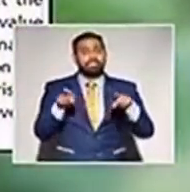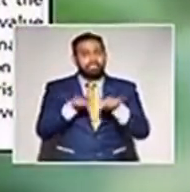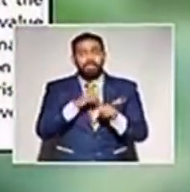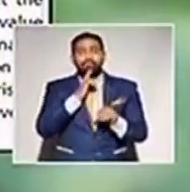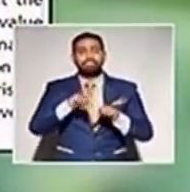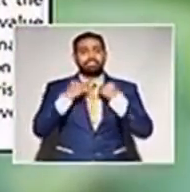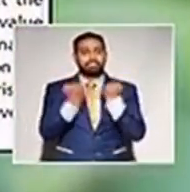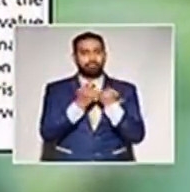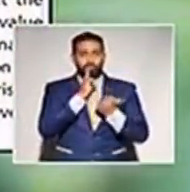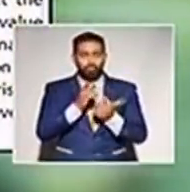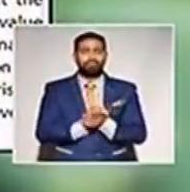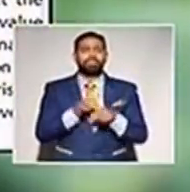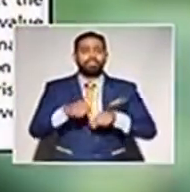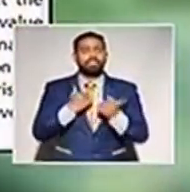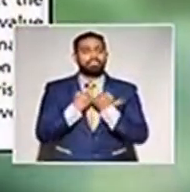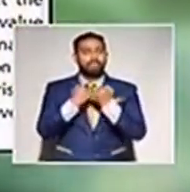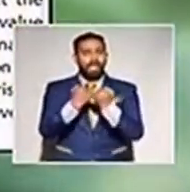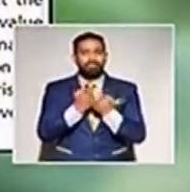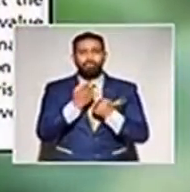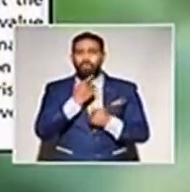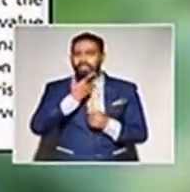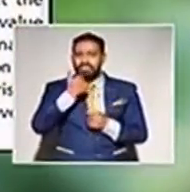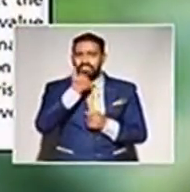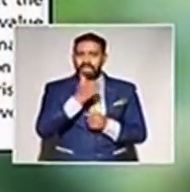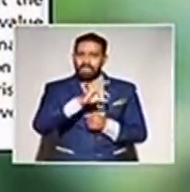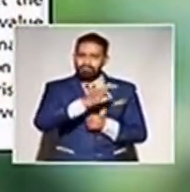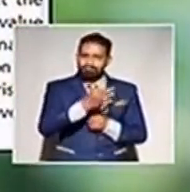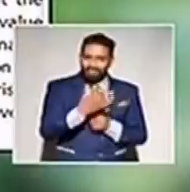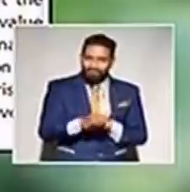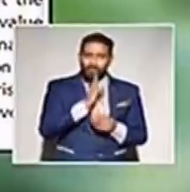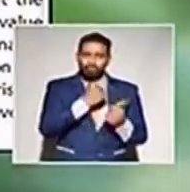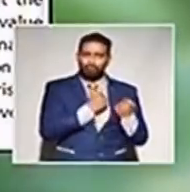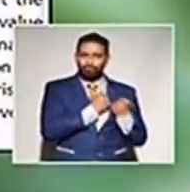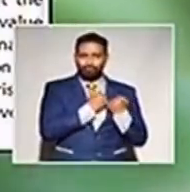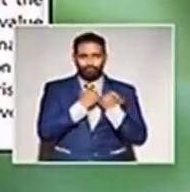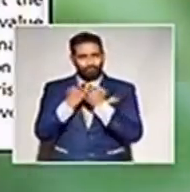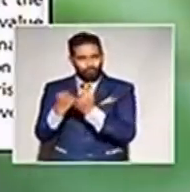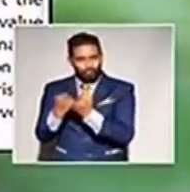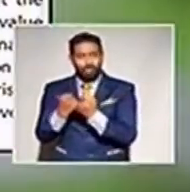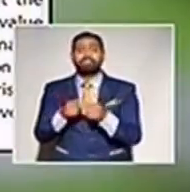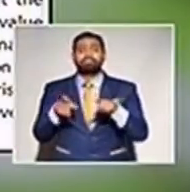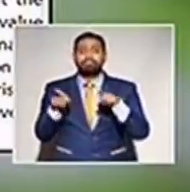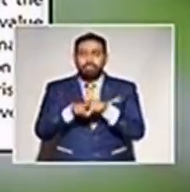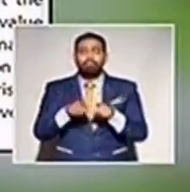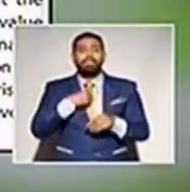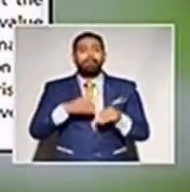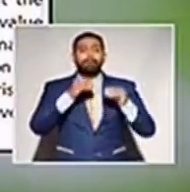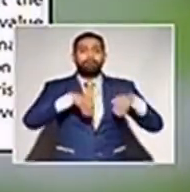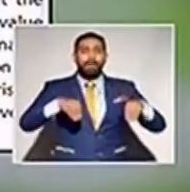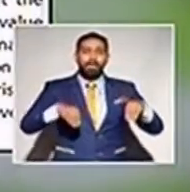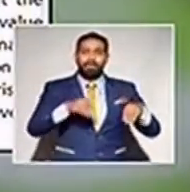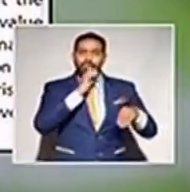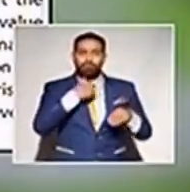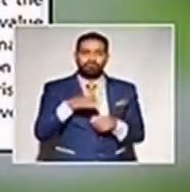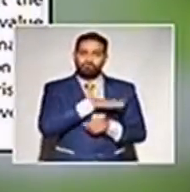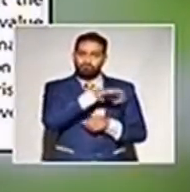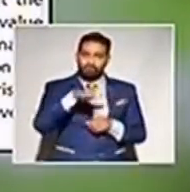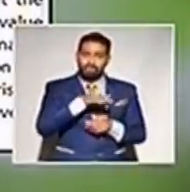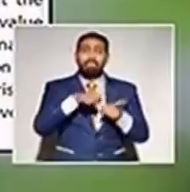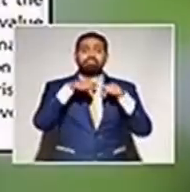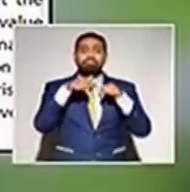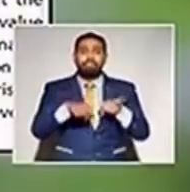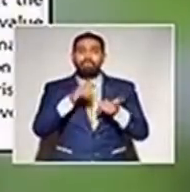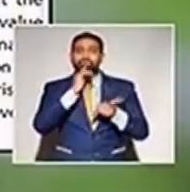green leaf from the fields of the tea smallholders and plantations to the factories are virtually bordering a collapse. It added